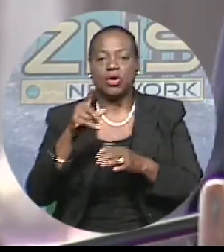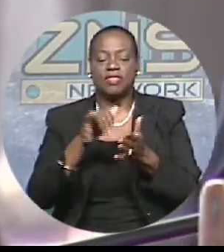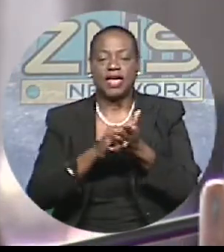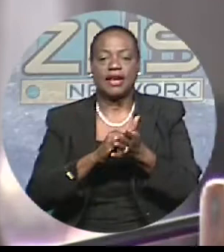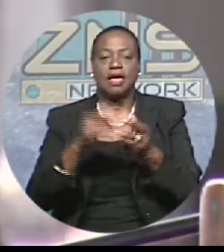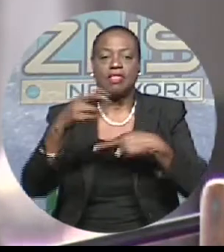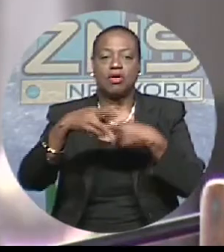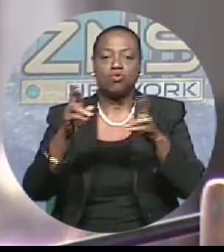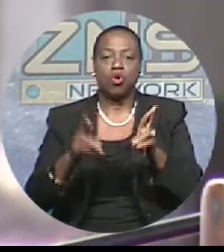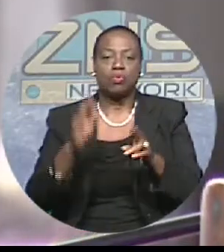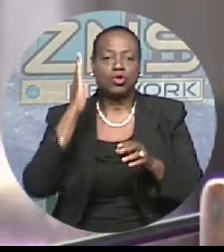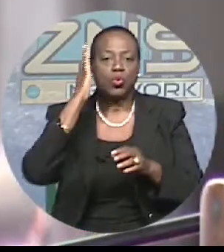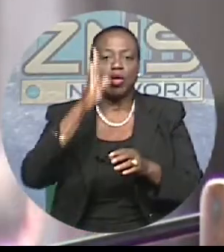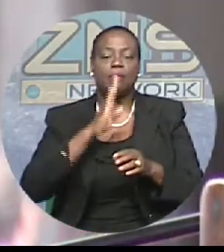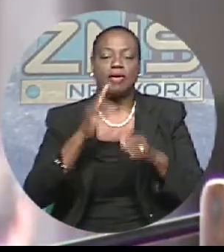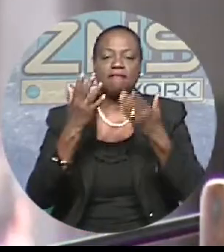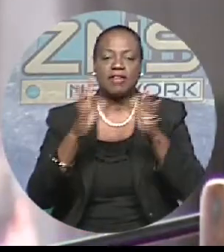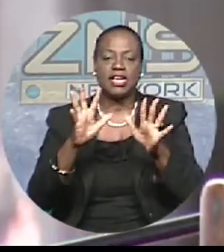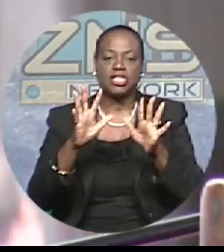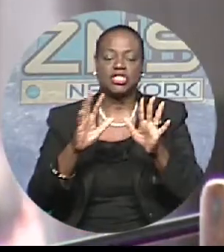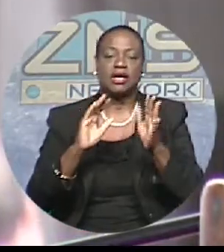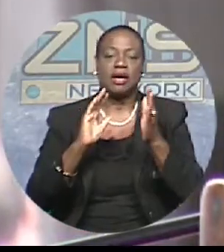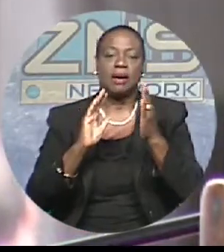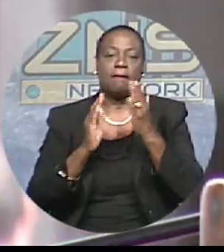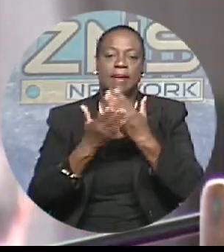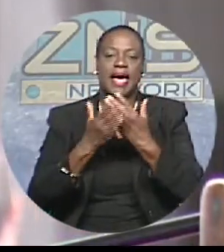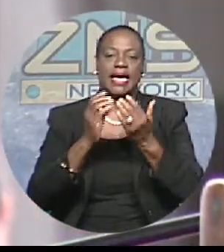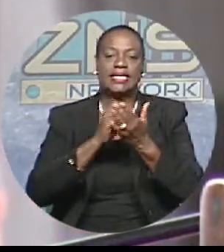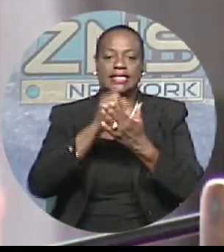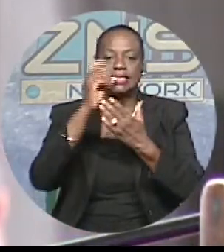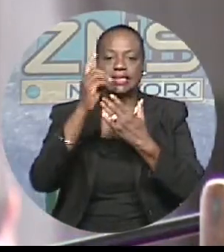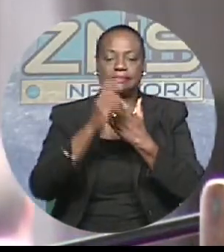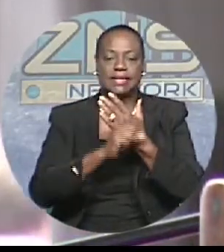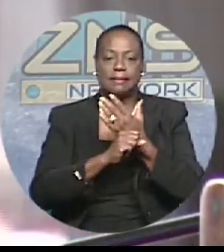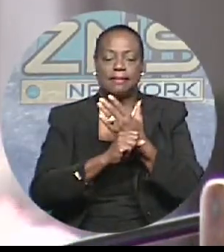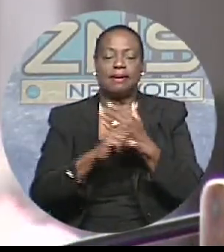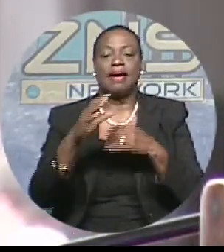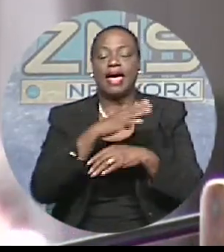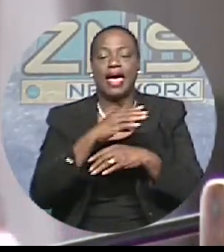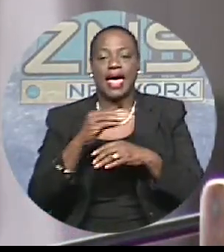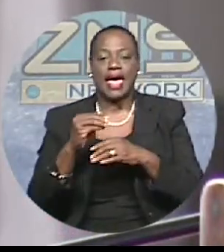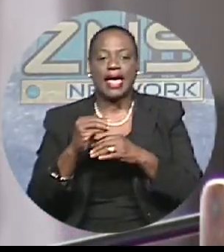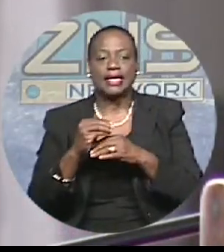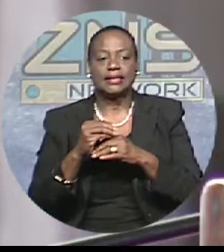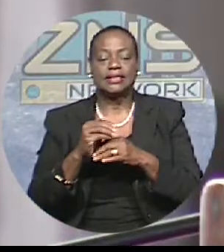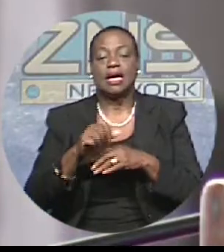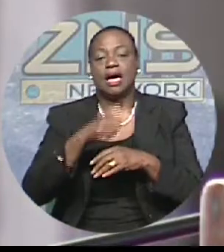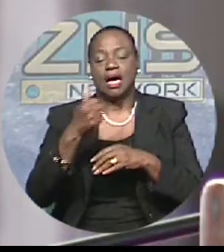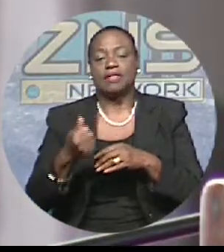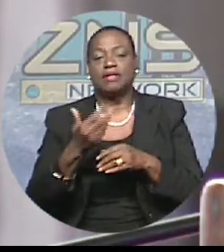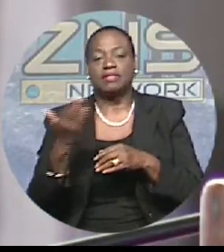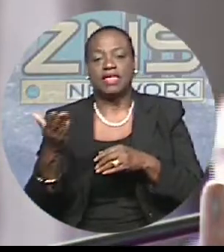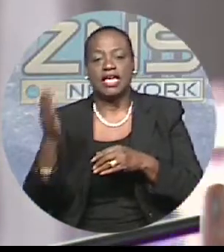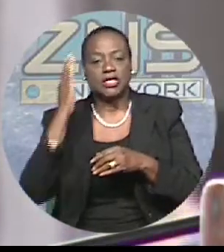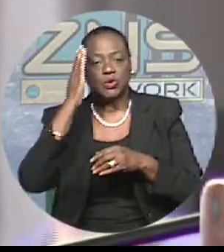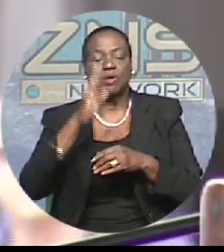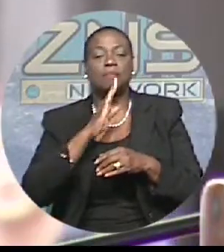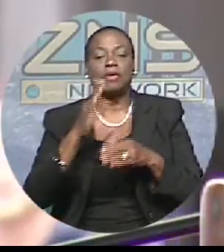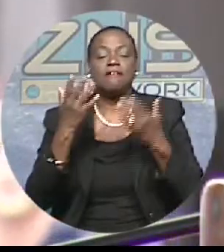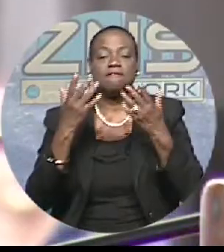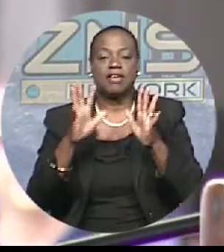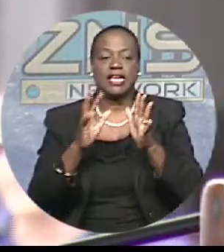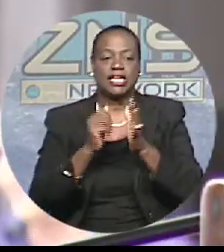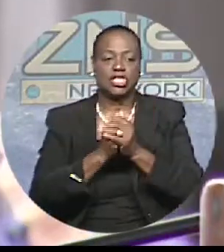be completed in December and the lobby food and beverage entertainment and other amenities will be completed in late